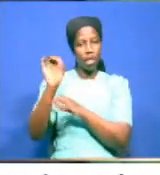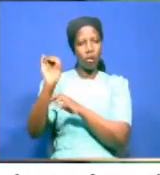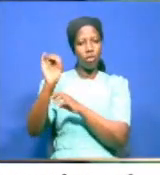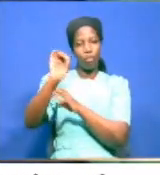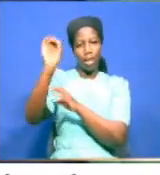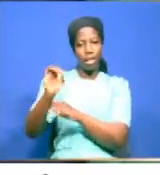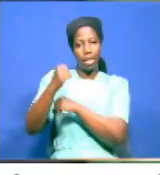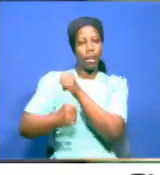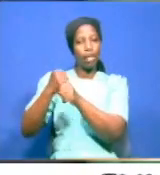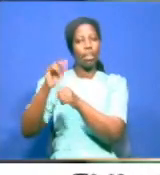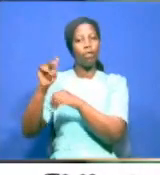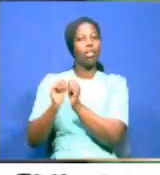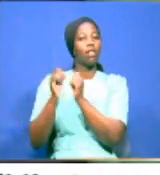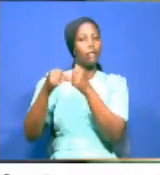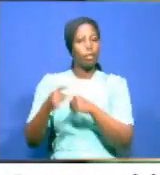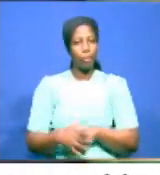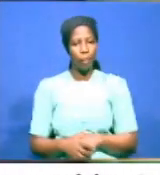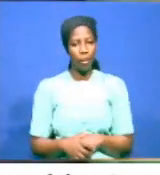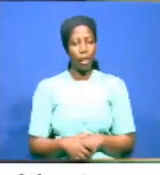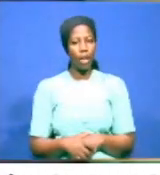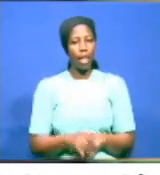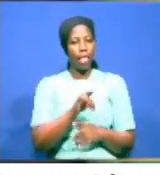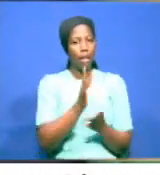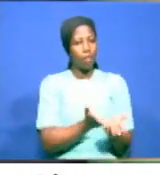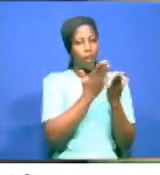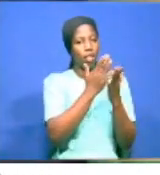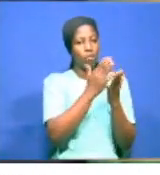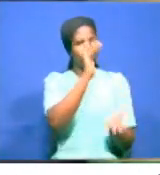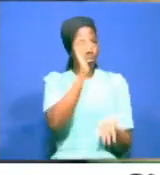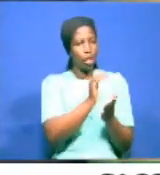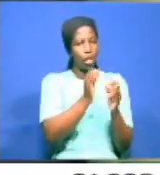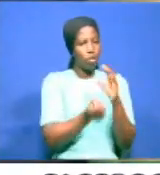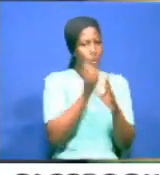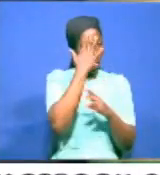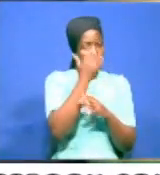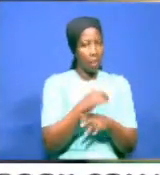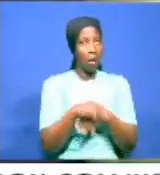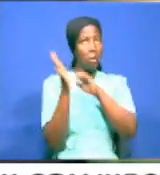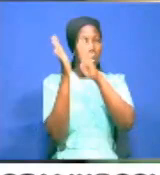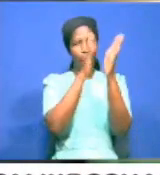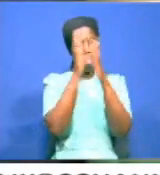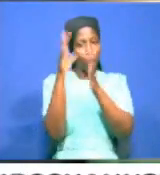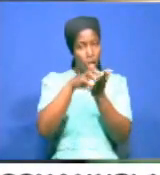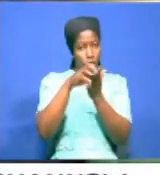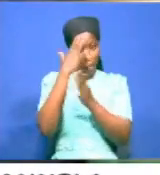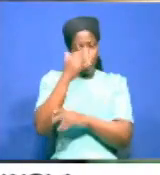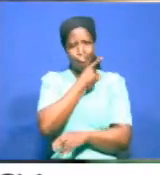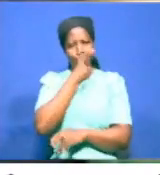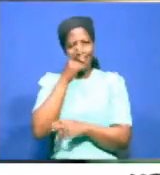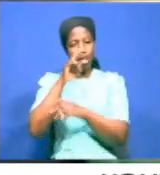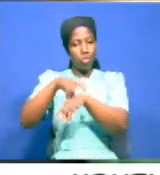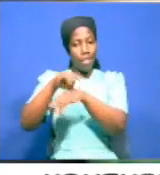6.0% in 2018. The decelerated growth was occasioned by the extreme weather phenomenon characterized by drought during the first half